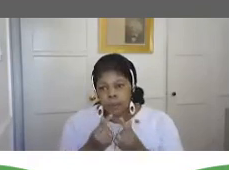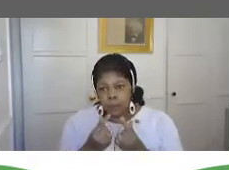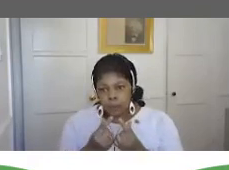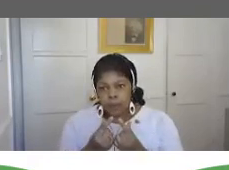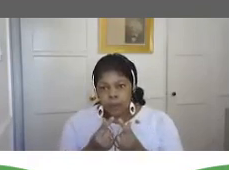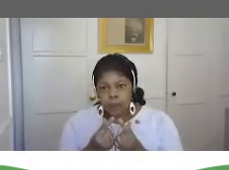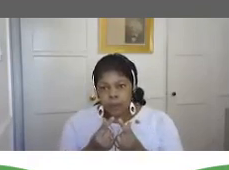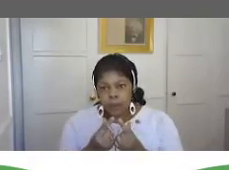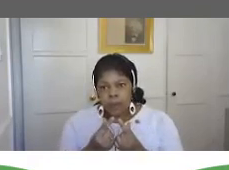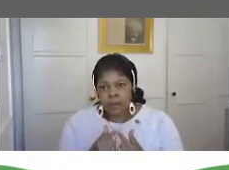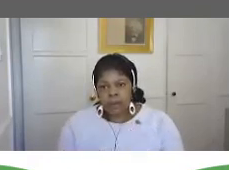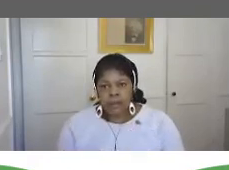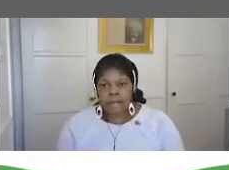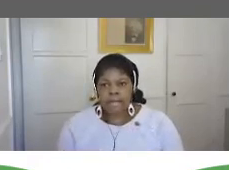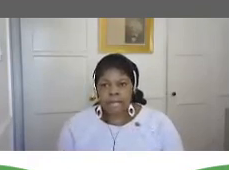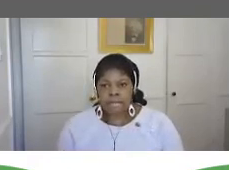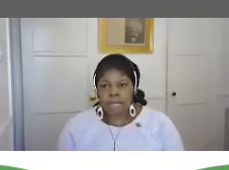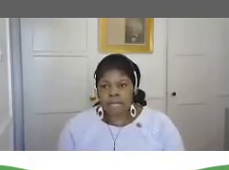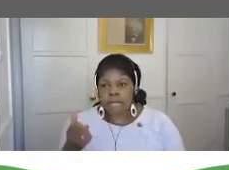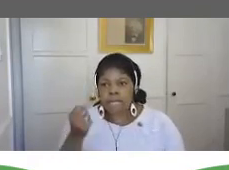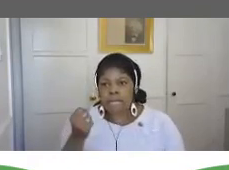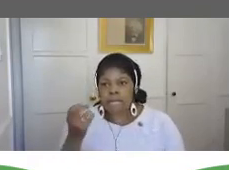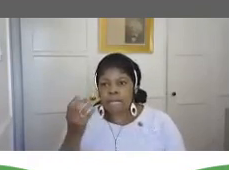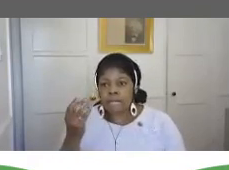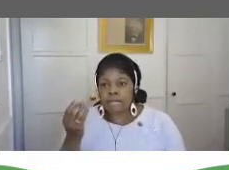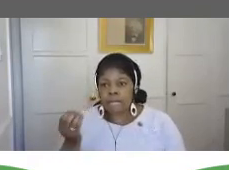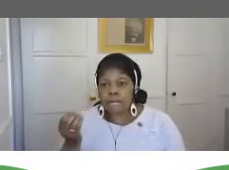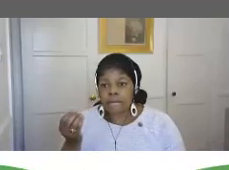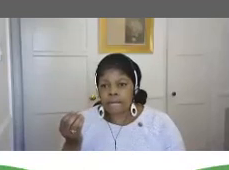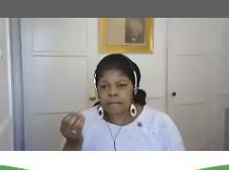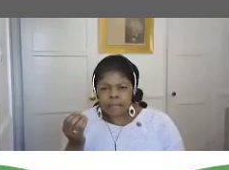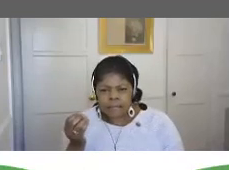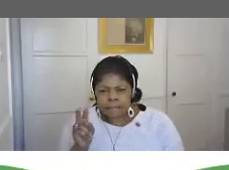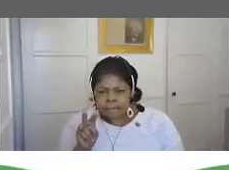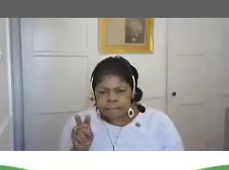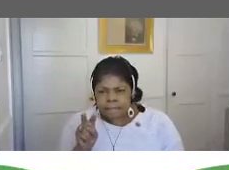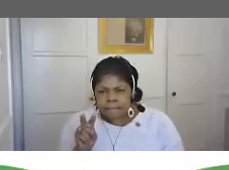that. So these look a little bit different.